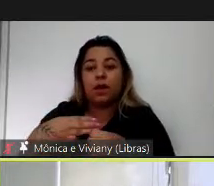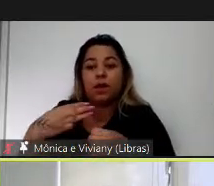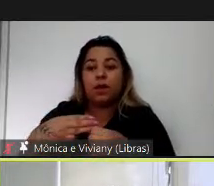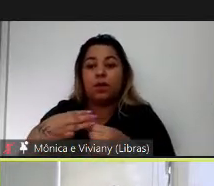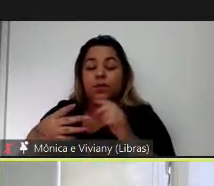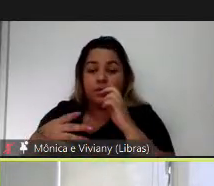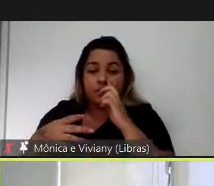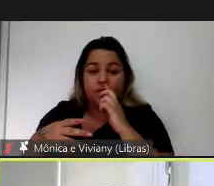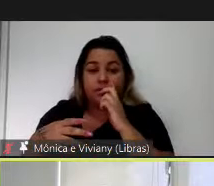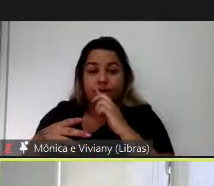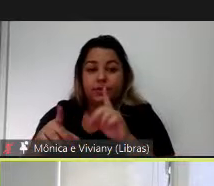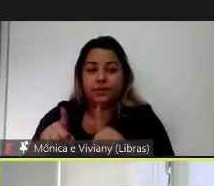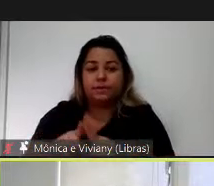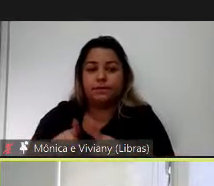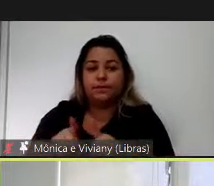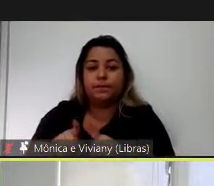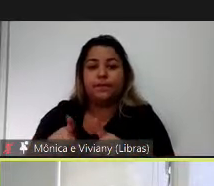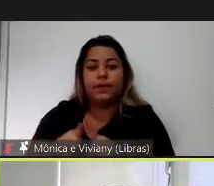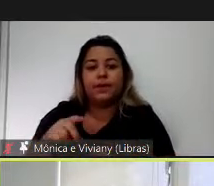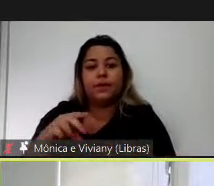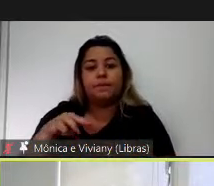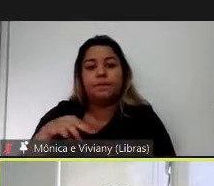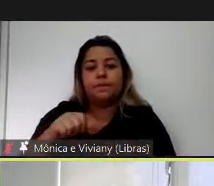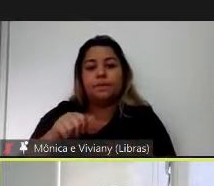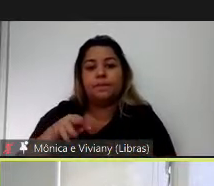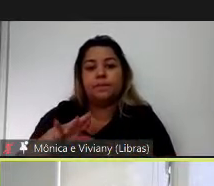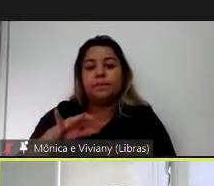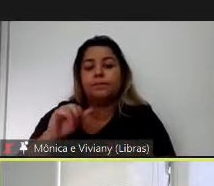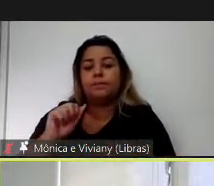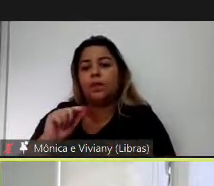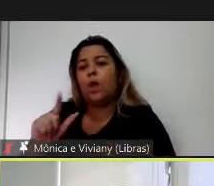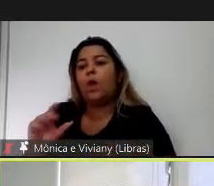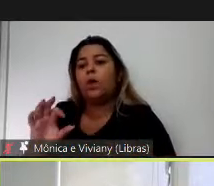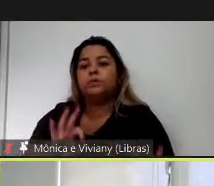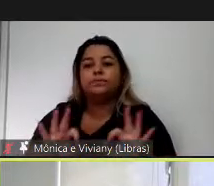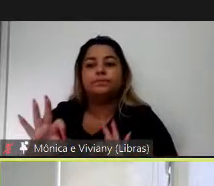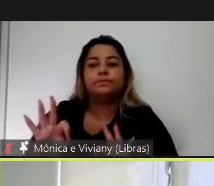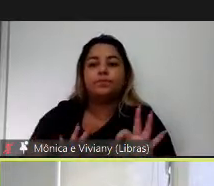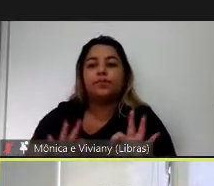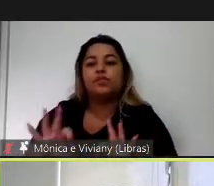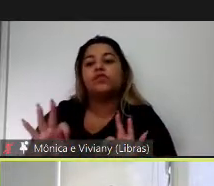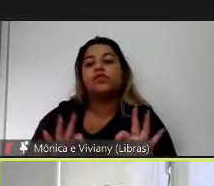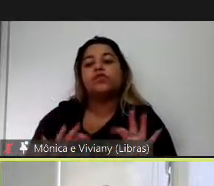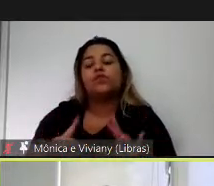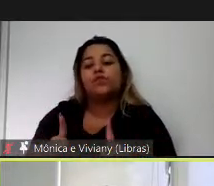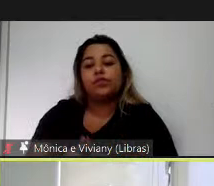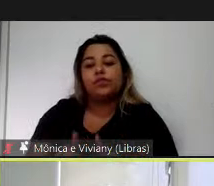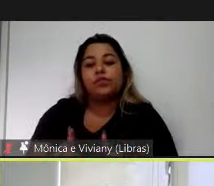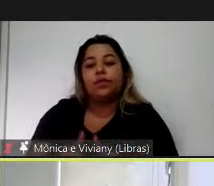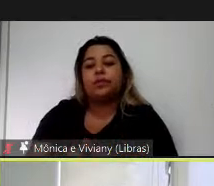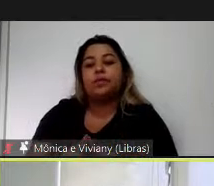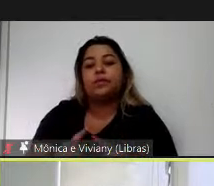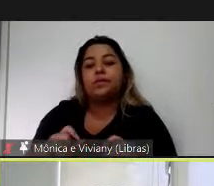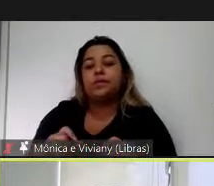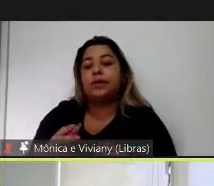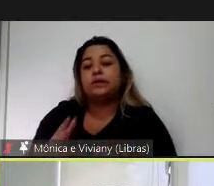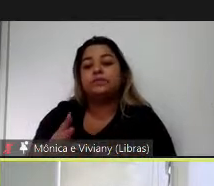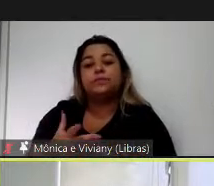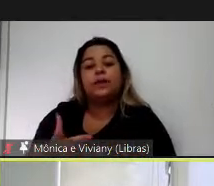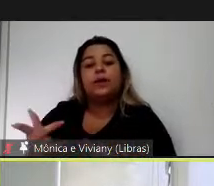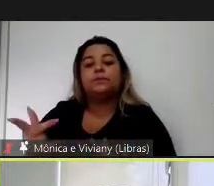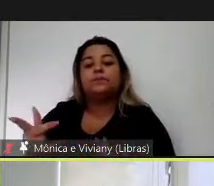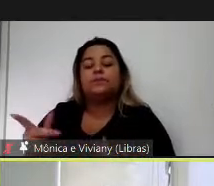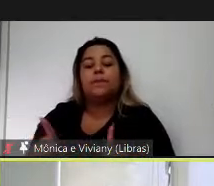and municipalities, and also make technical documents and how to work in